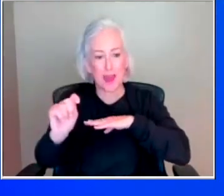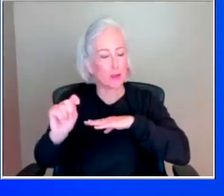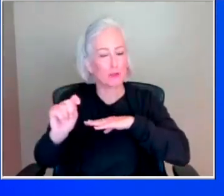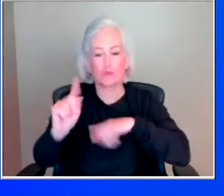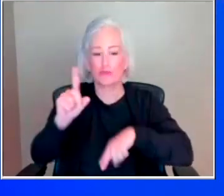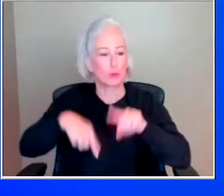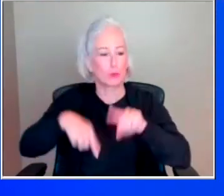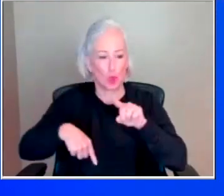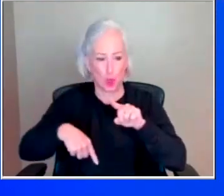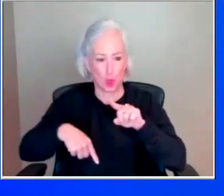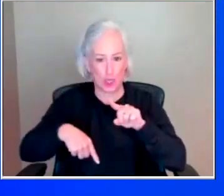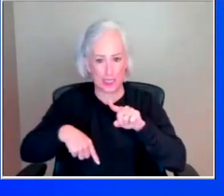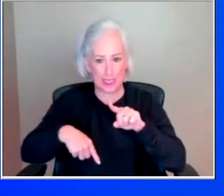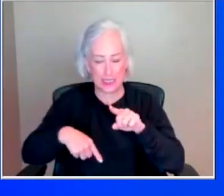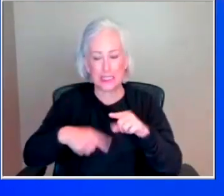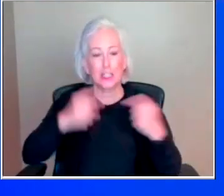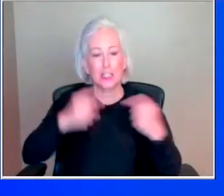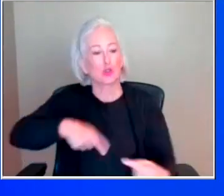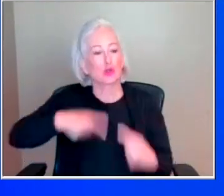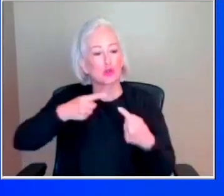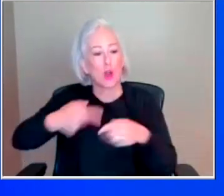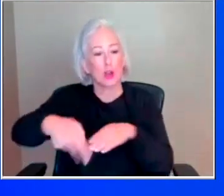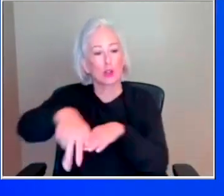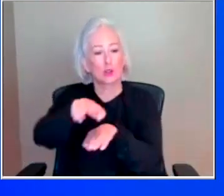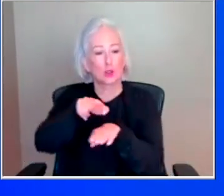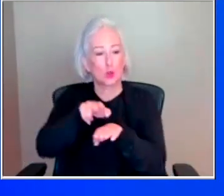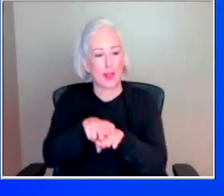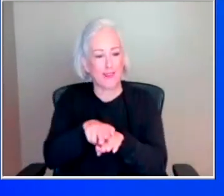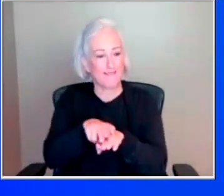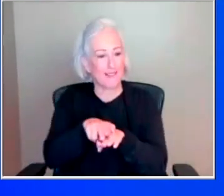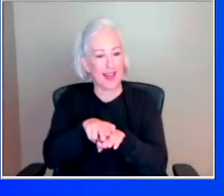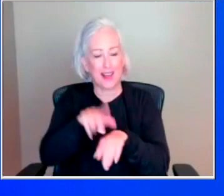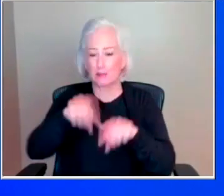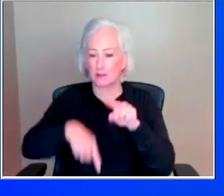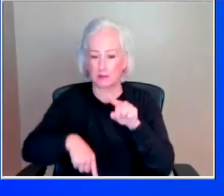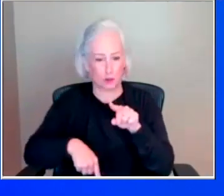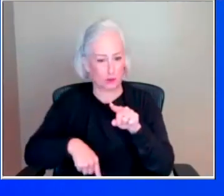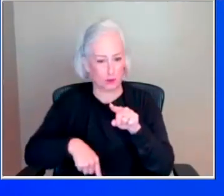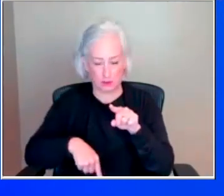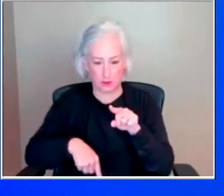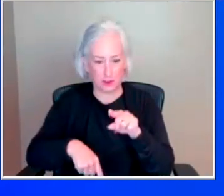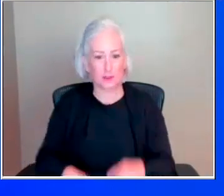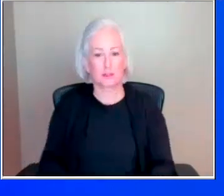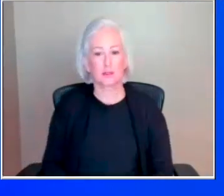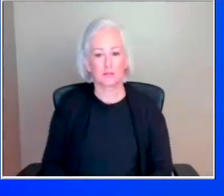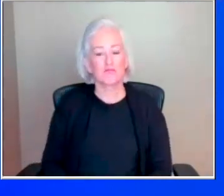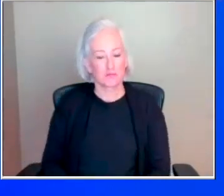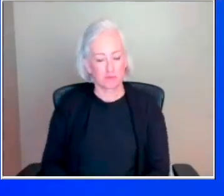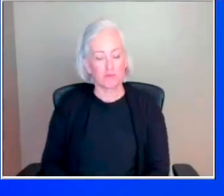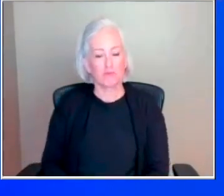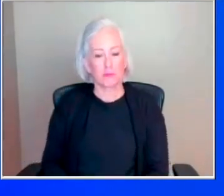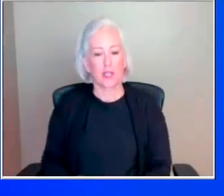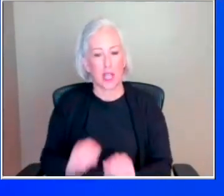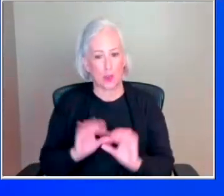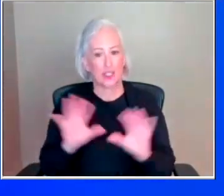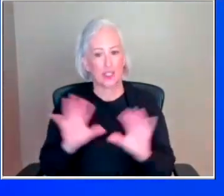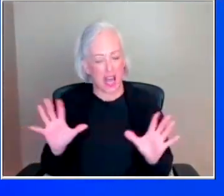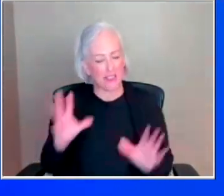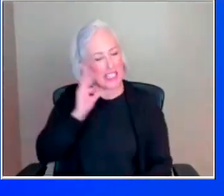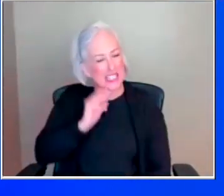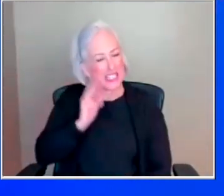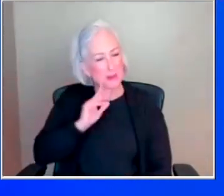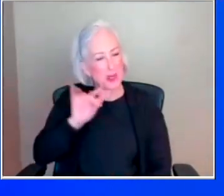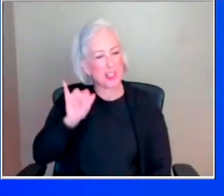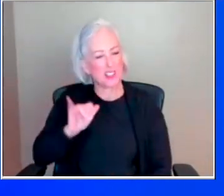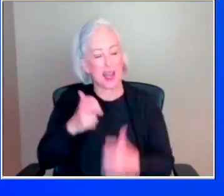not lay flat, and it was clear that she'd been covering those symptoms for a while